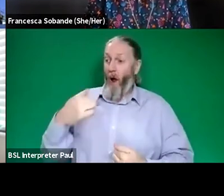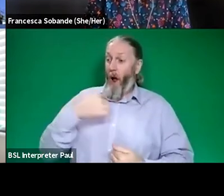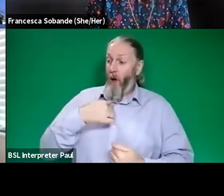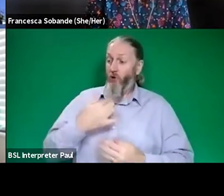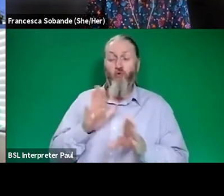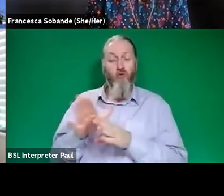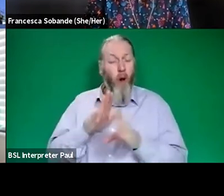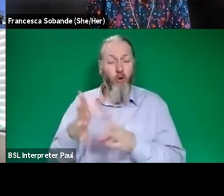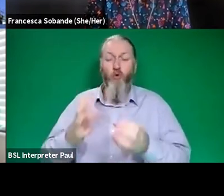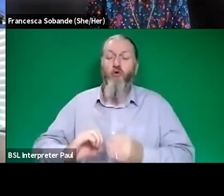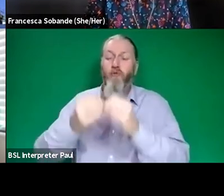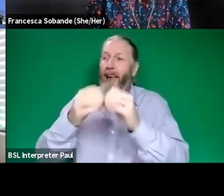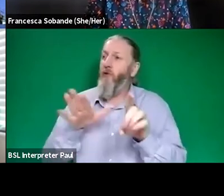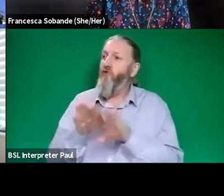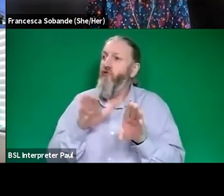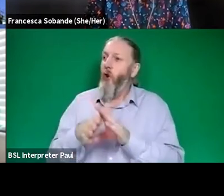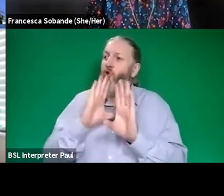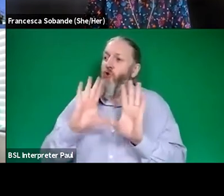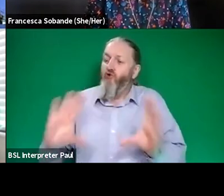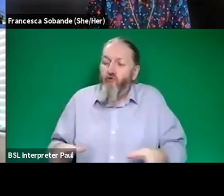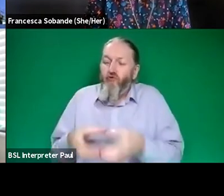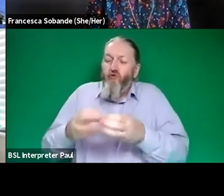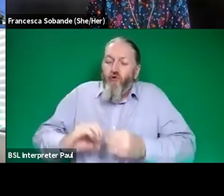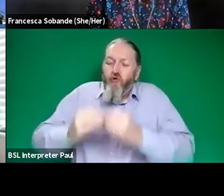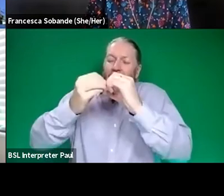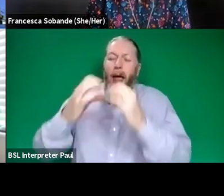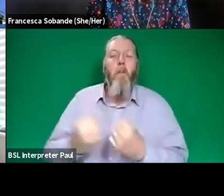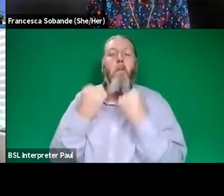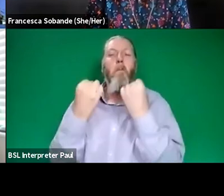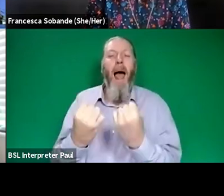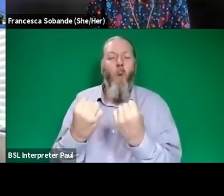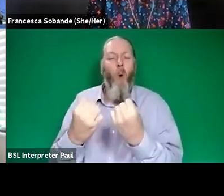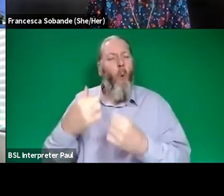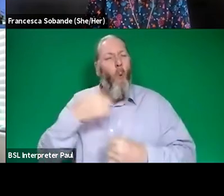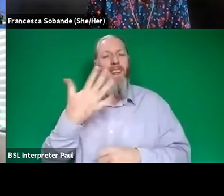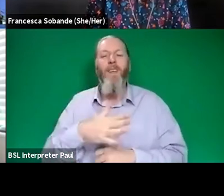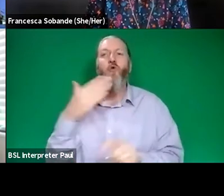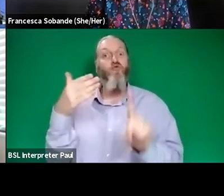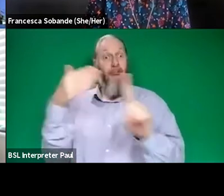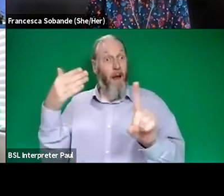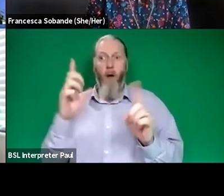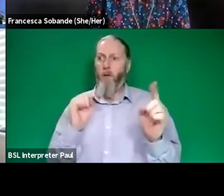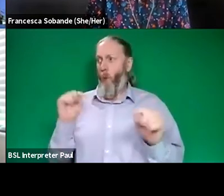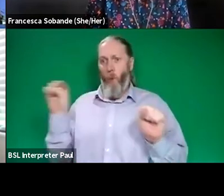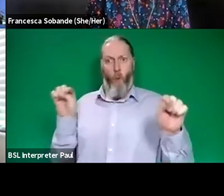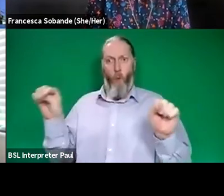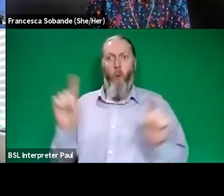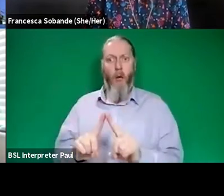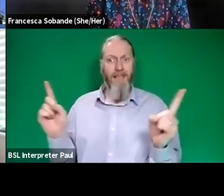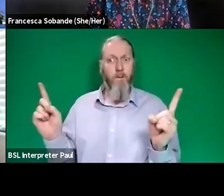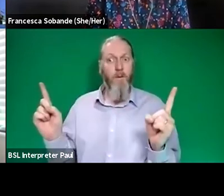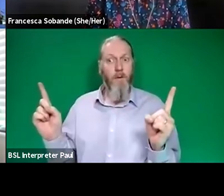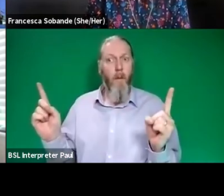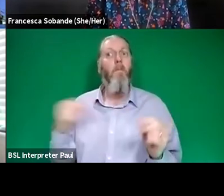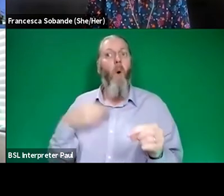power needs to come through a recognition of the difference, but a commitment to the solidarity action, a commitment to each